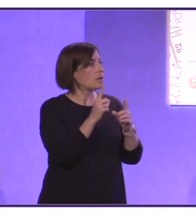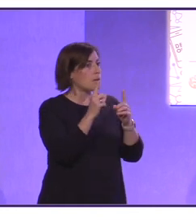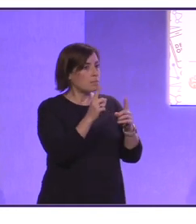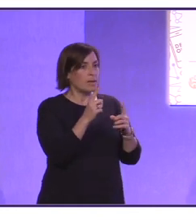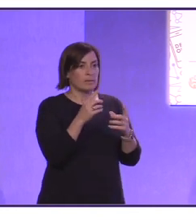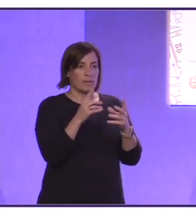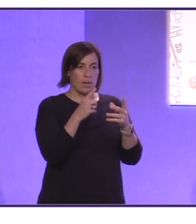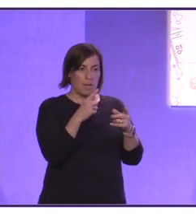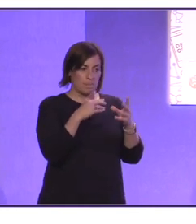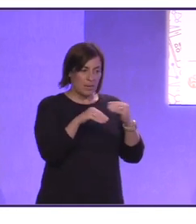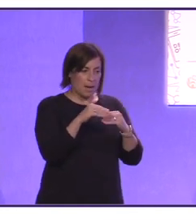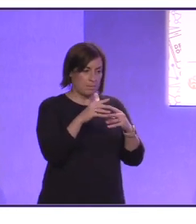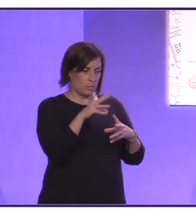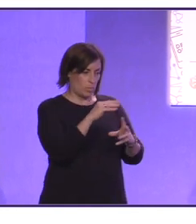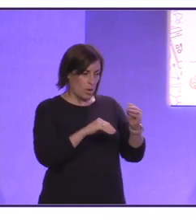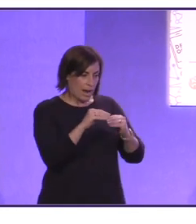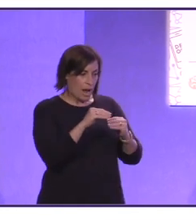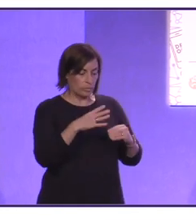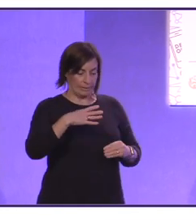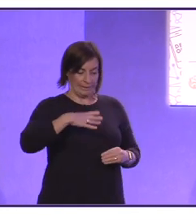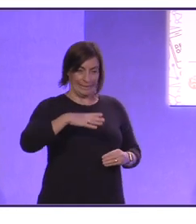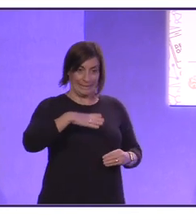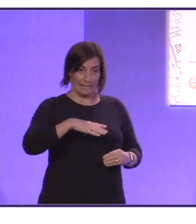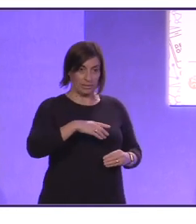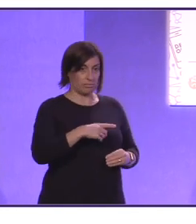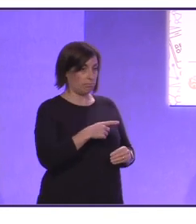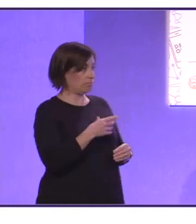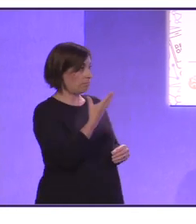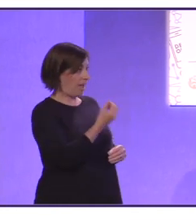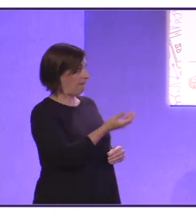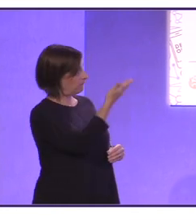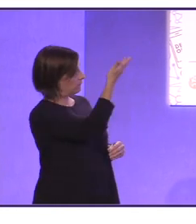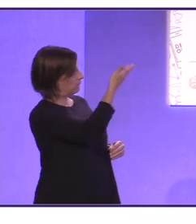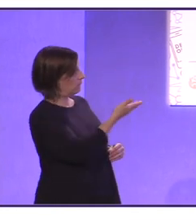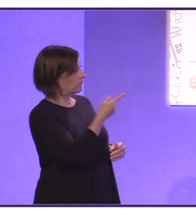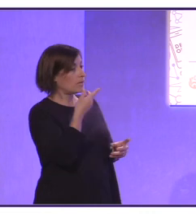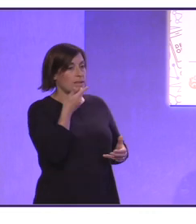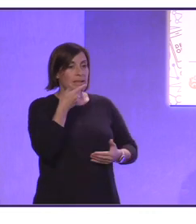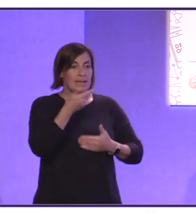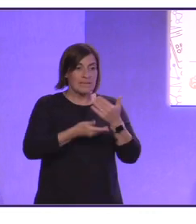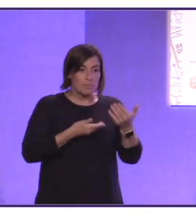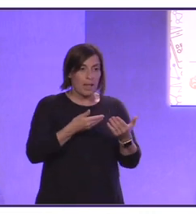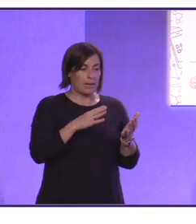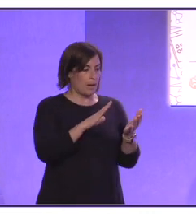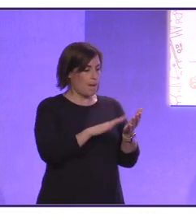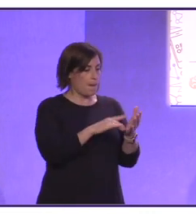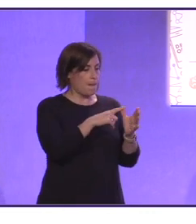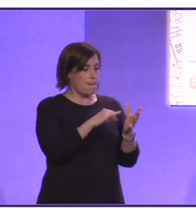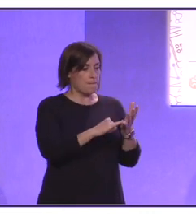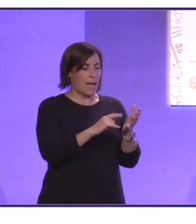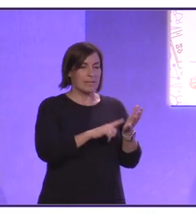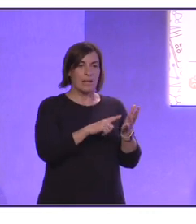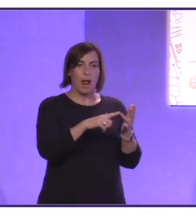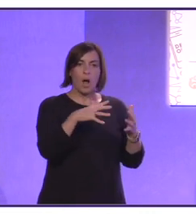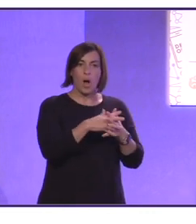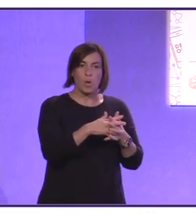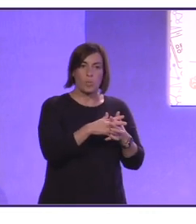and Maslow defined them really well, which is why I thought I'd show Maslow's triangle, Maslow's pyramid, I don't want to take a dimension off it.